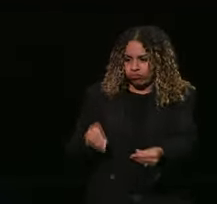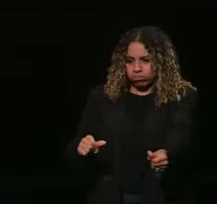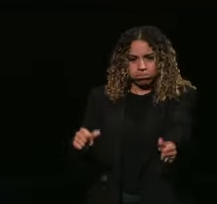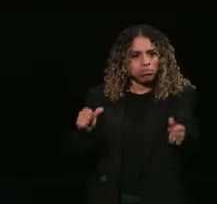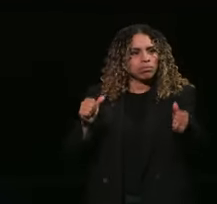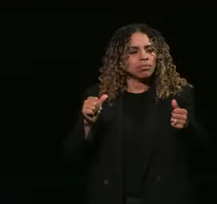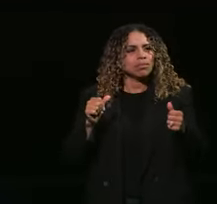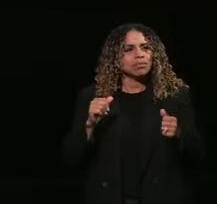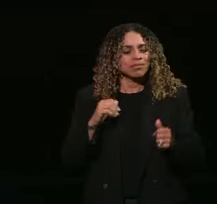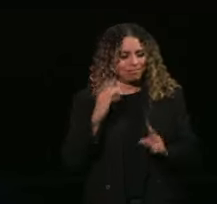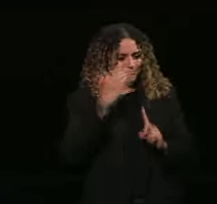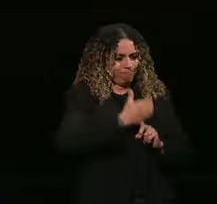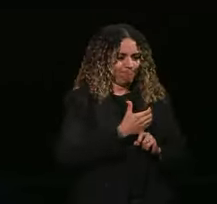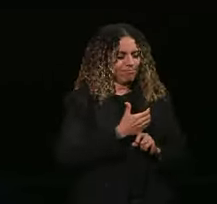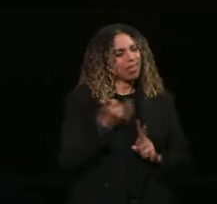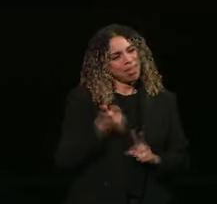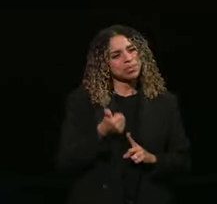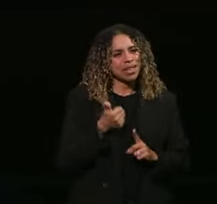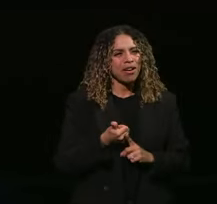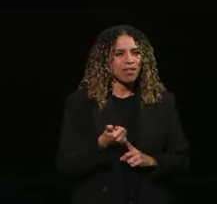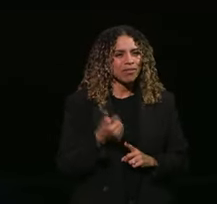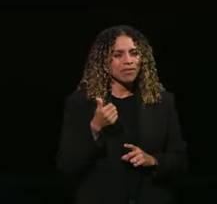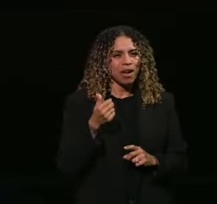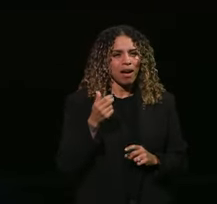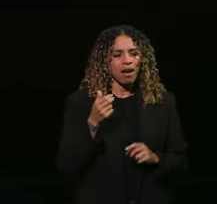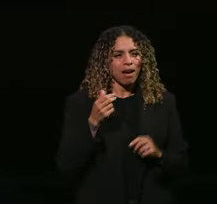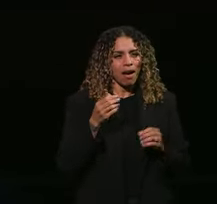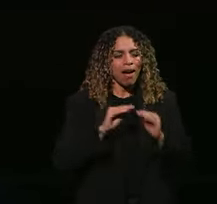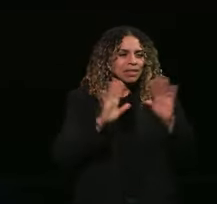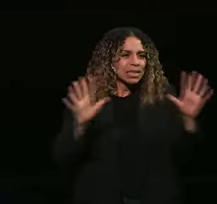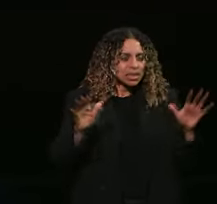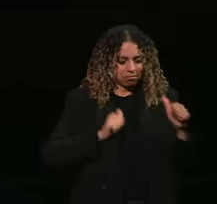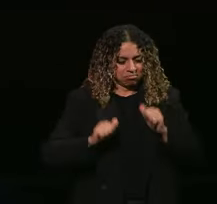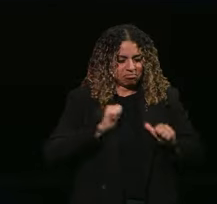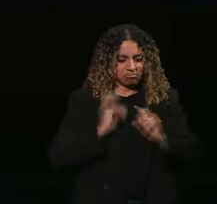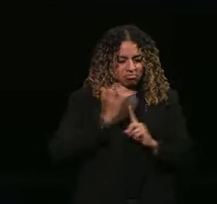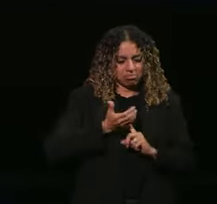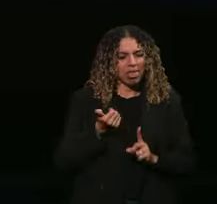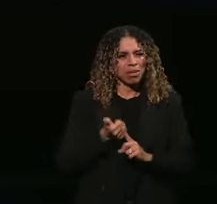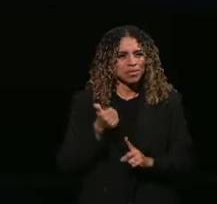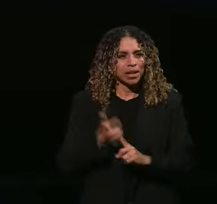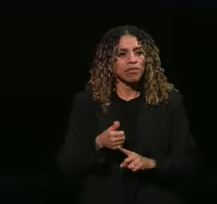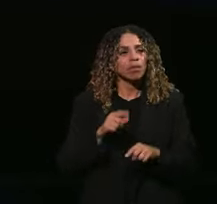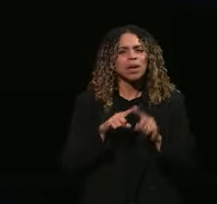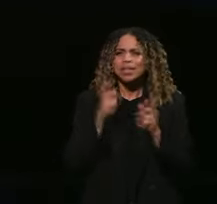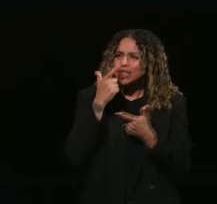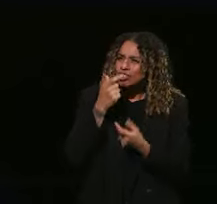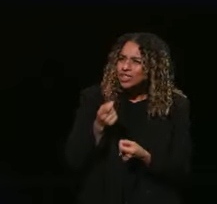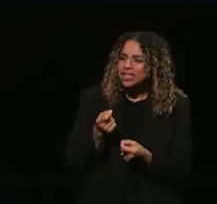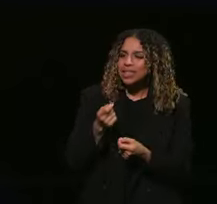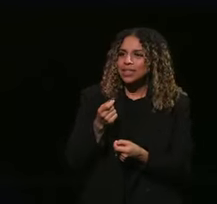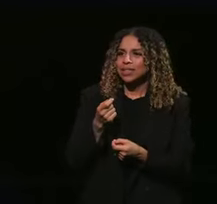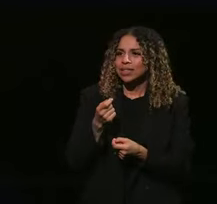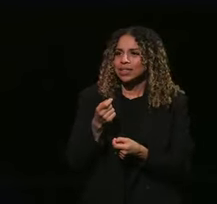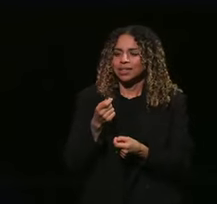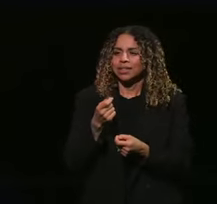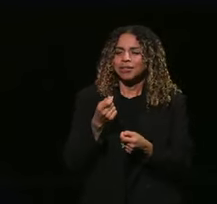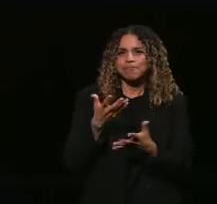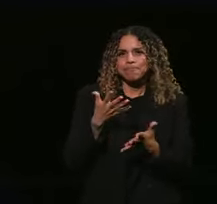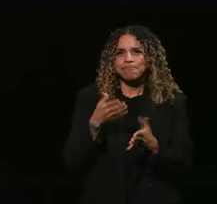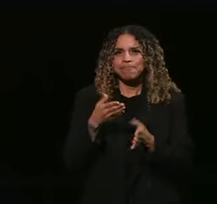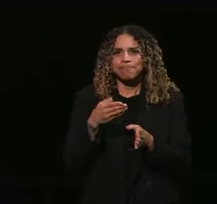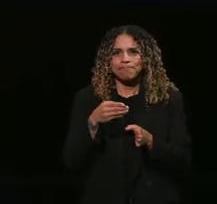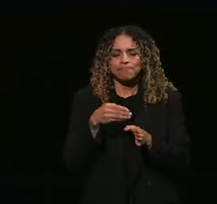playing themselves, obviously, but it, what's so interesting, the line that you walk between